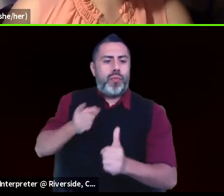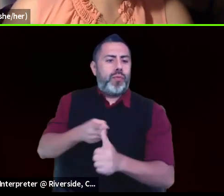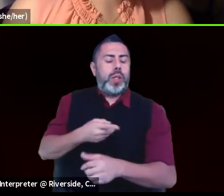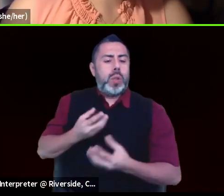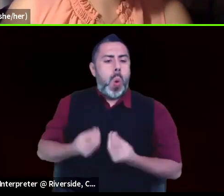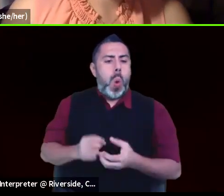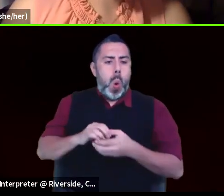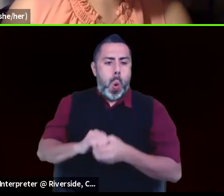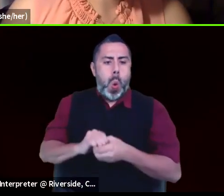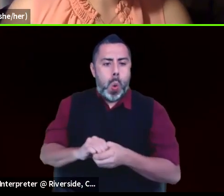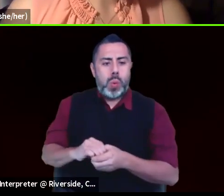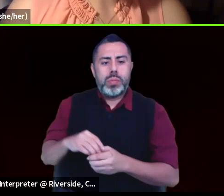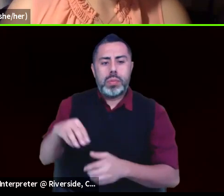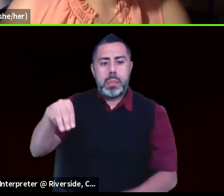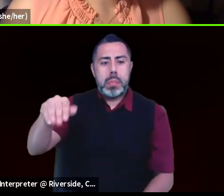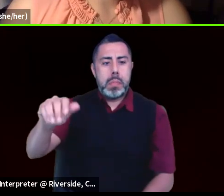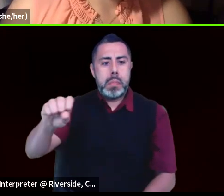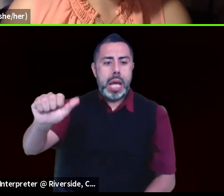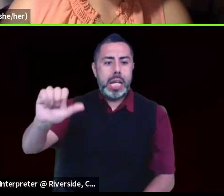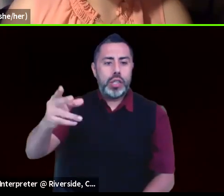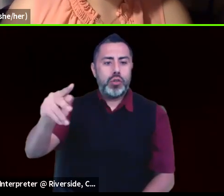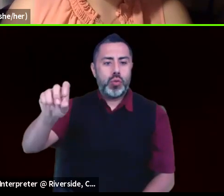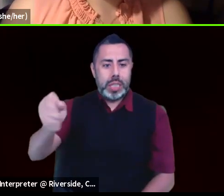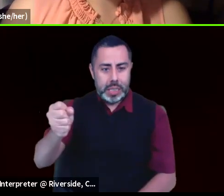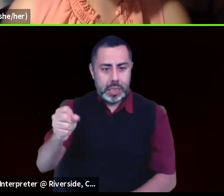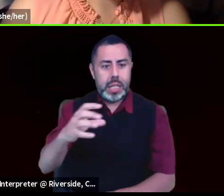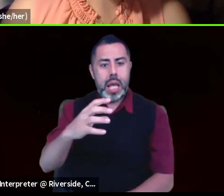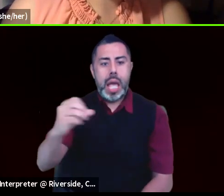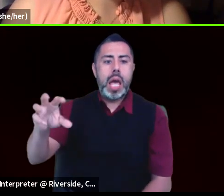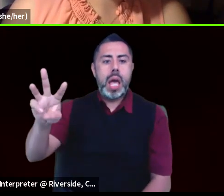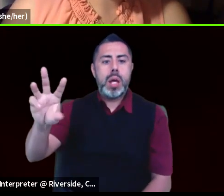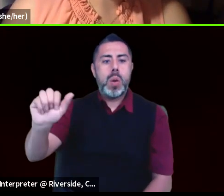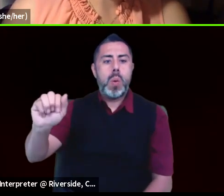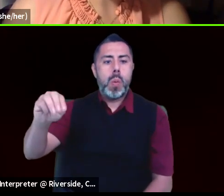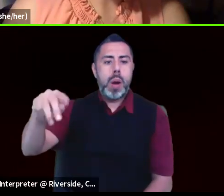their respects to those folks, past, present, and future.